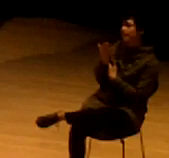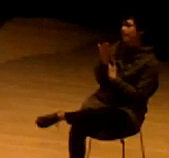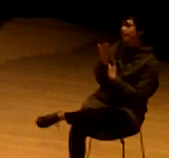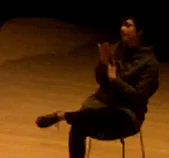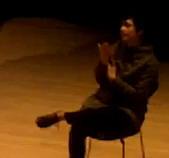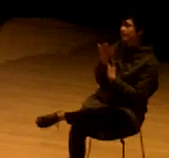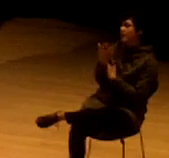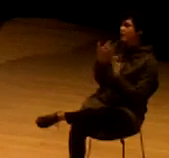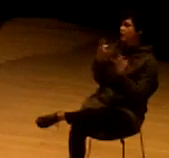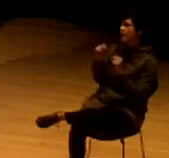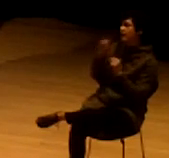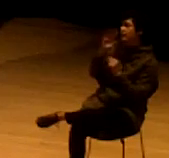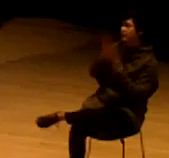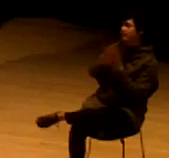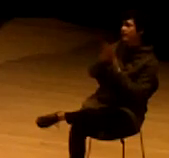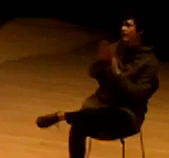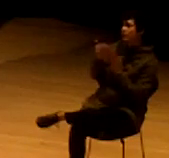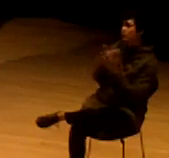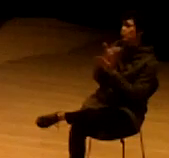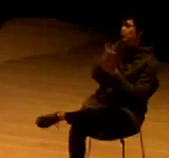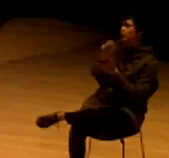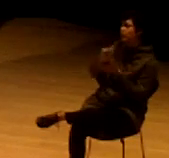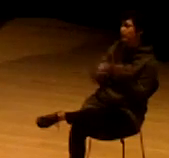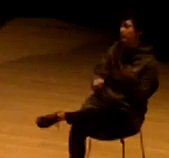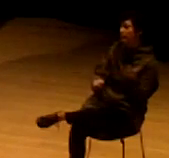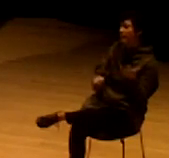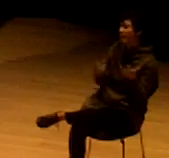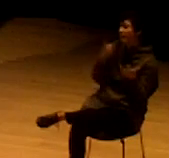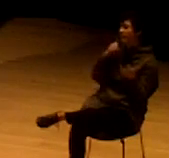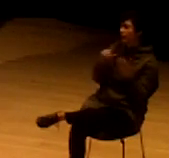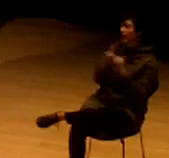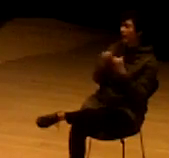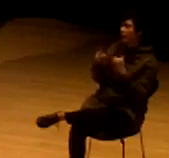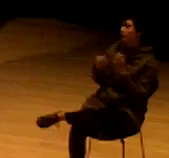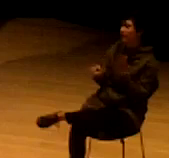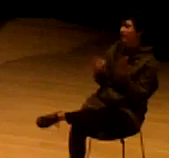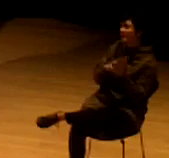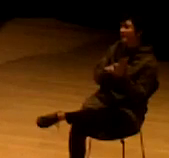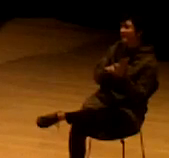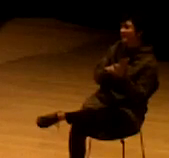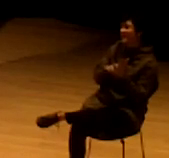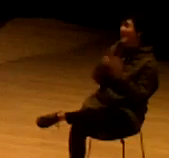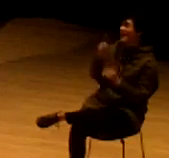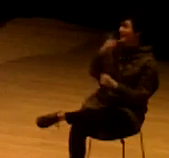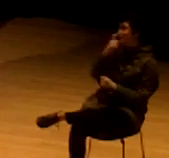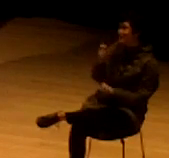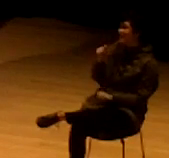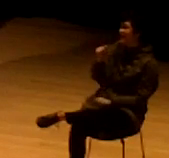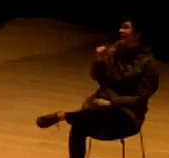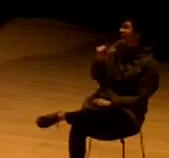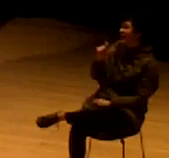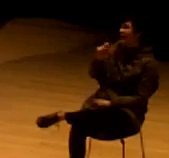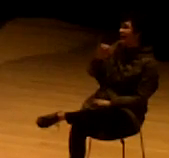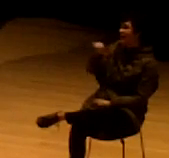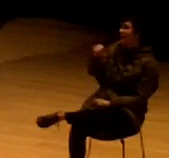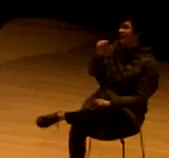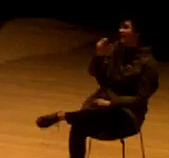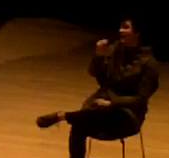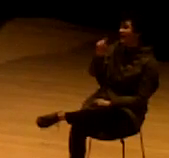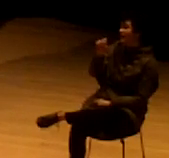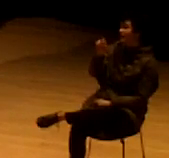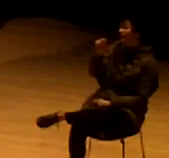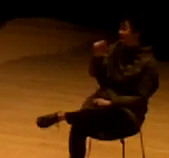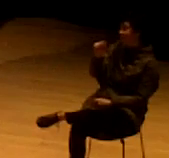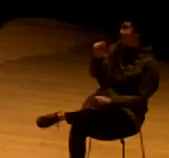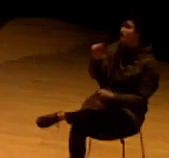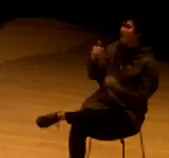that bed or script the way you do it every day. And so Alejandra has this very specific process. She needs to get in a bed